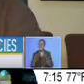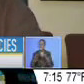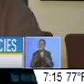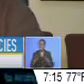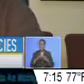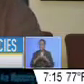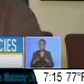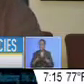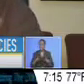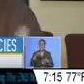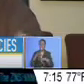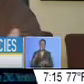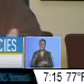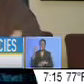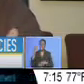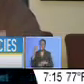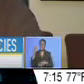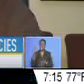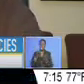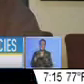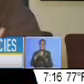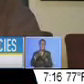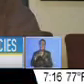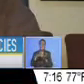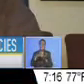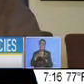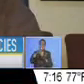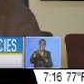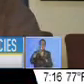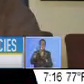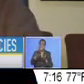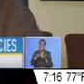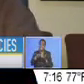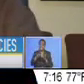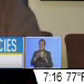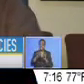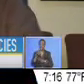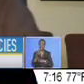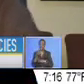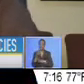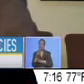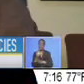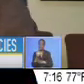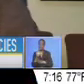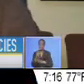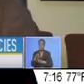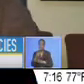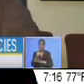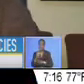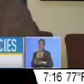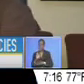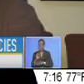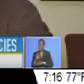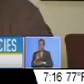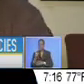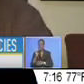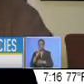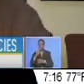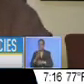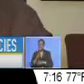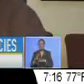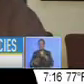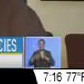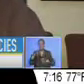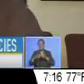these aggregations had up to thousands of groupers, tens of thousands of groupers. So we have to compare where we are now with what has occurred